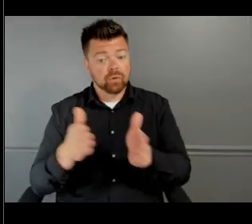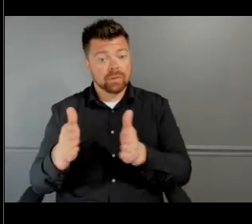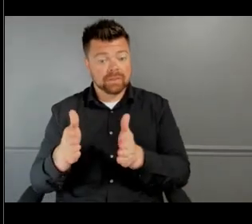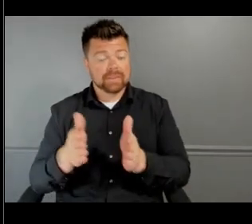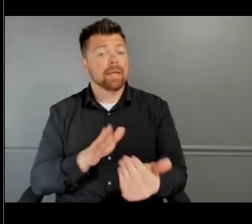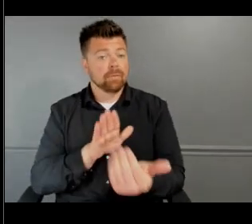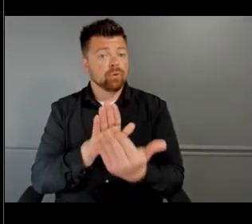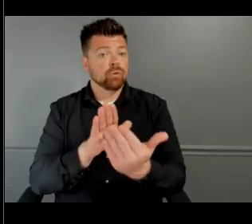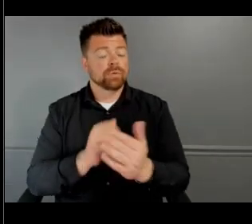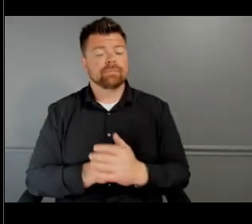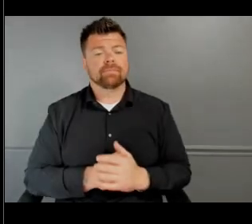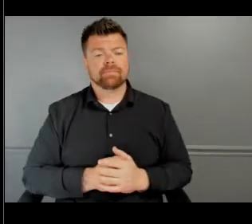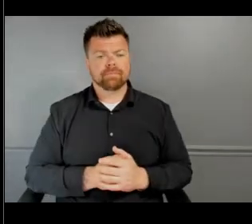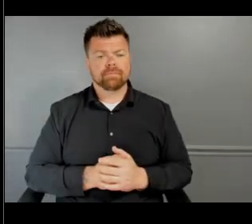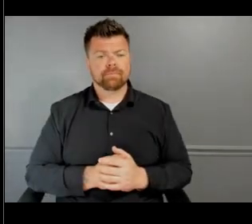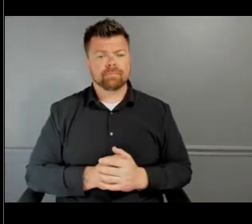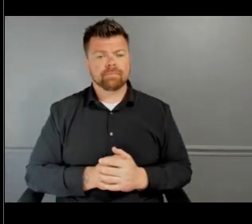approach,